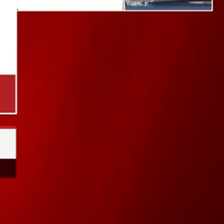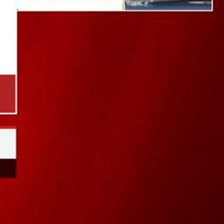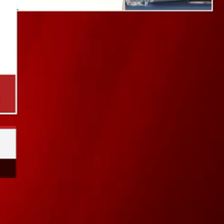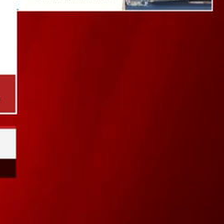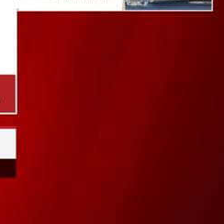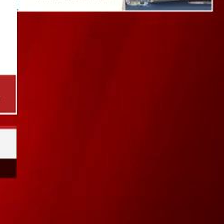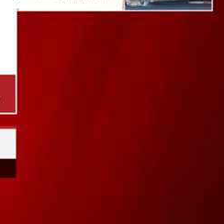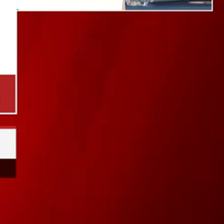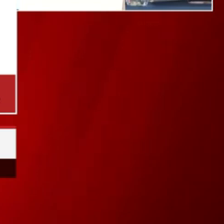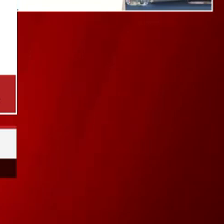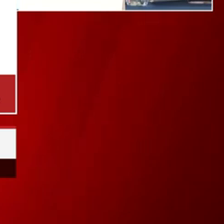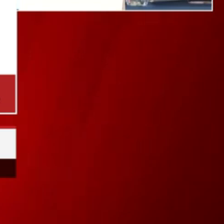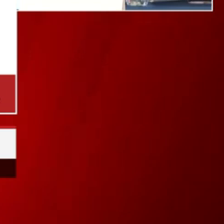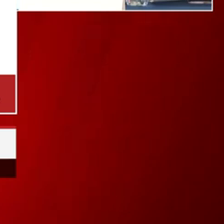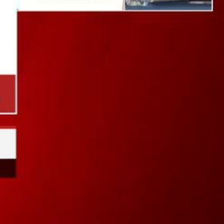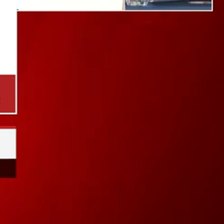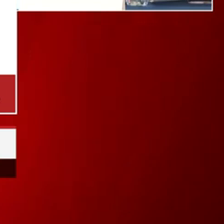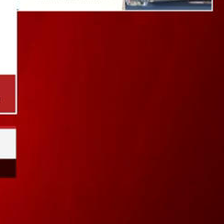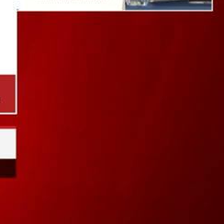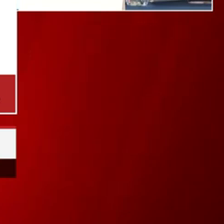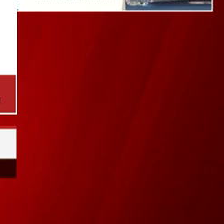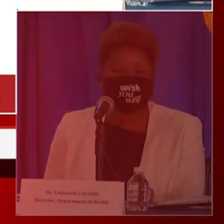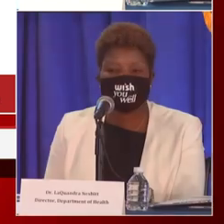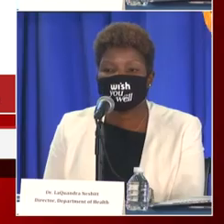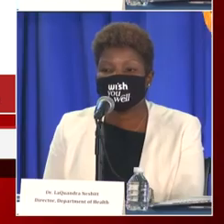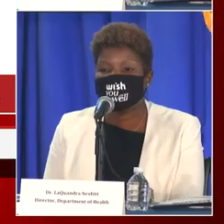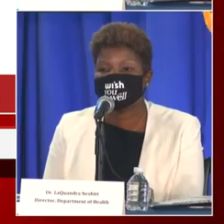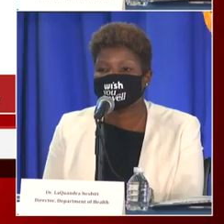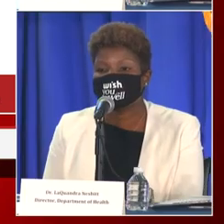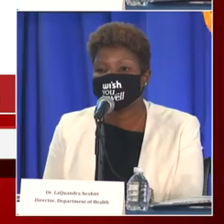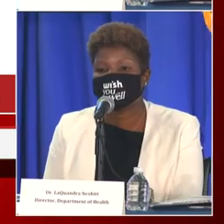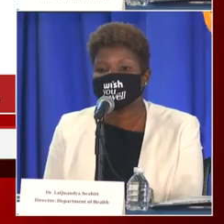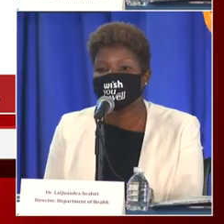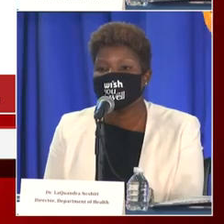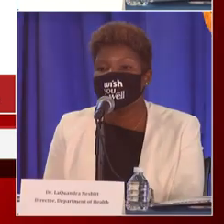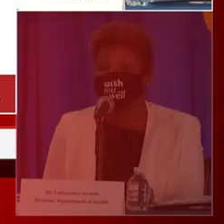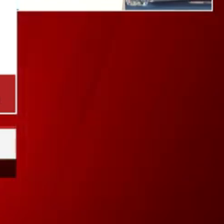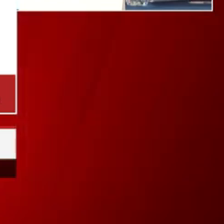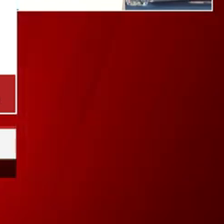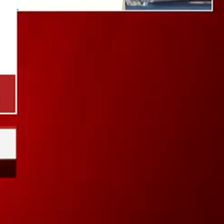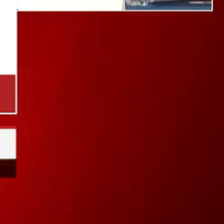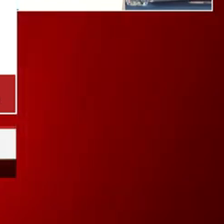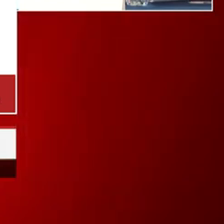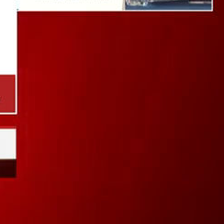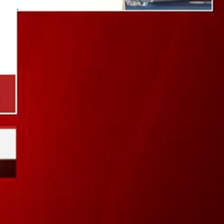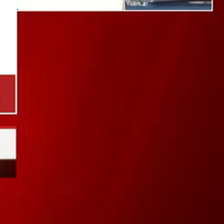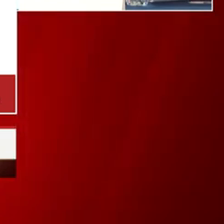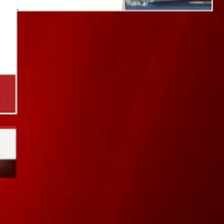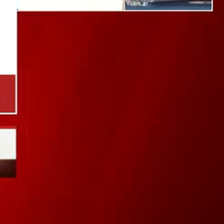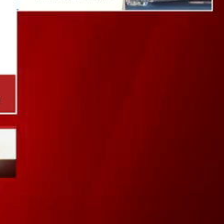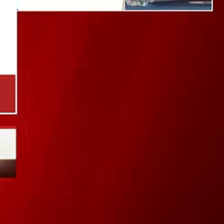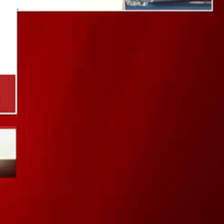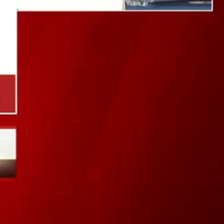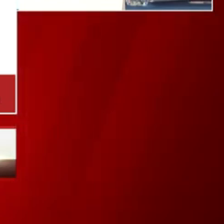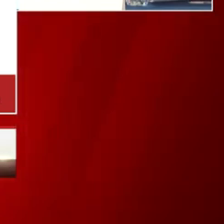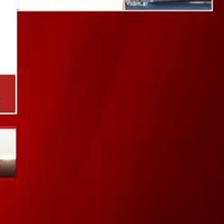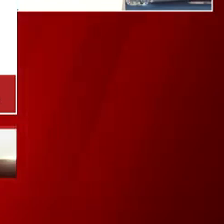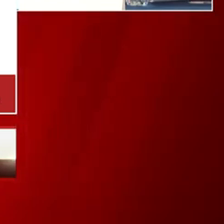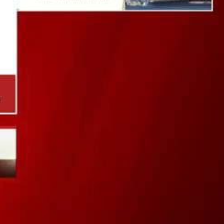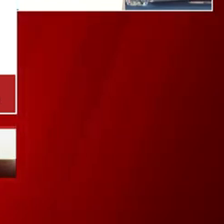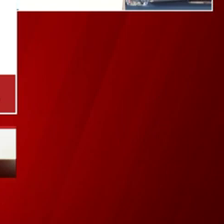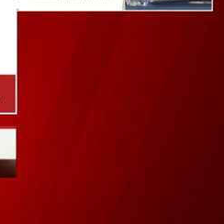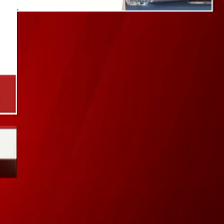7 days after the first date of symptoms, so there's still an opportunity for us to capture infection a week after people have